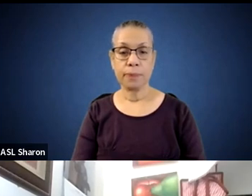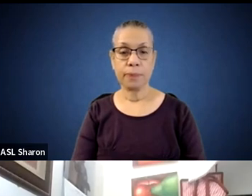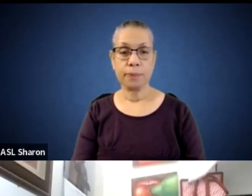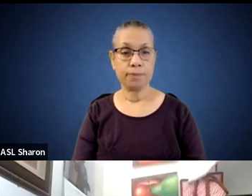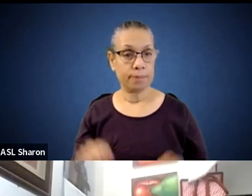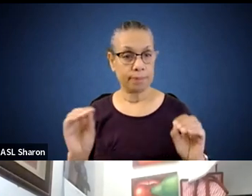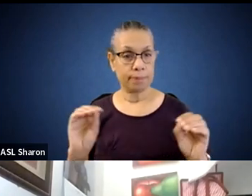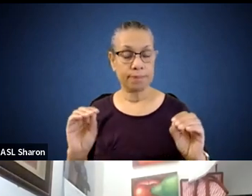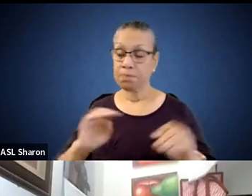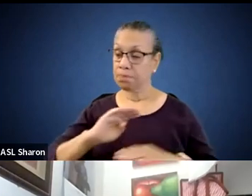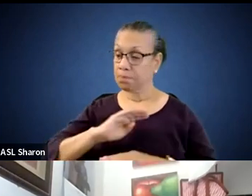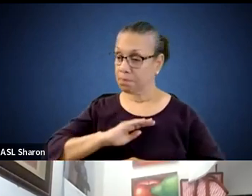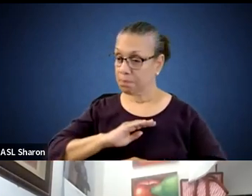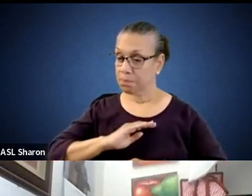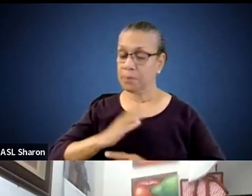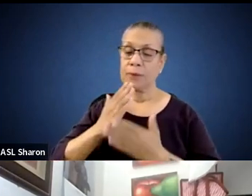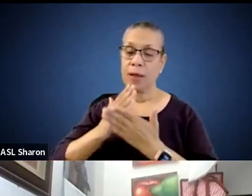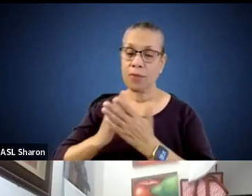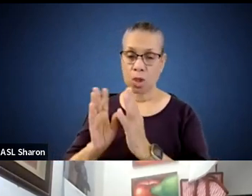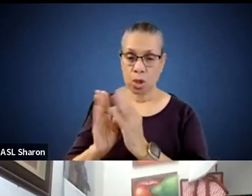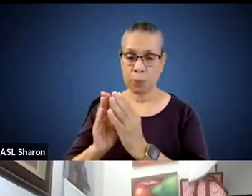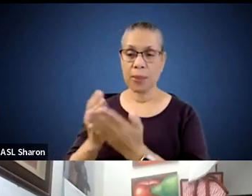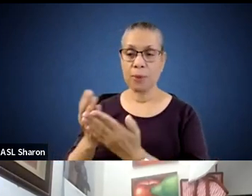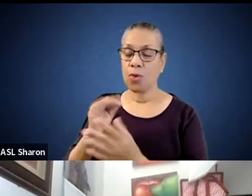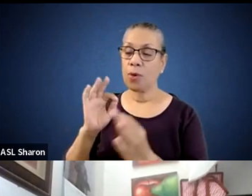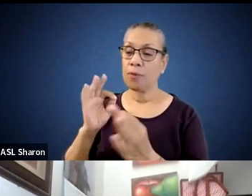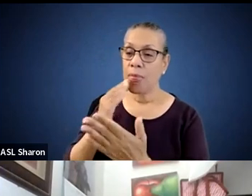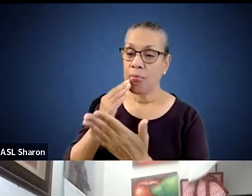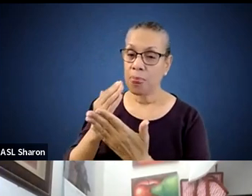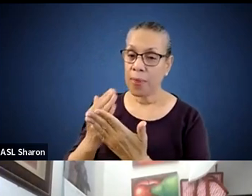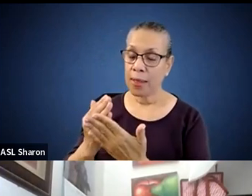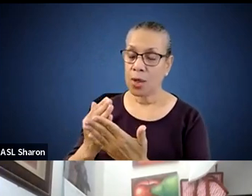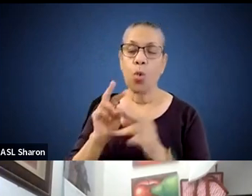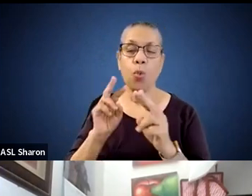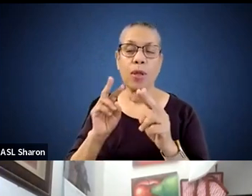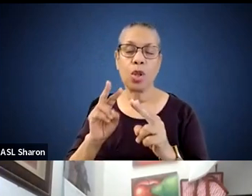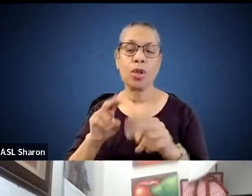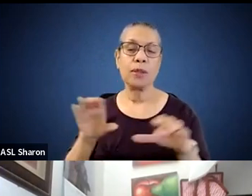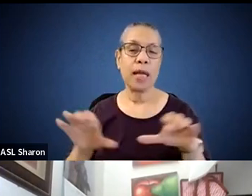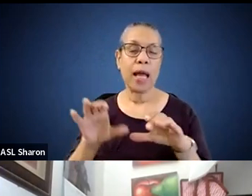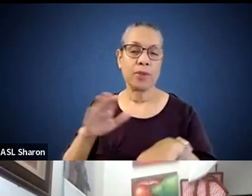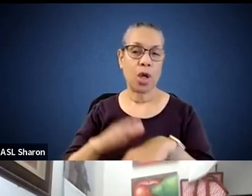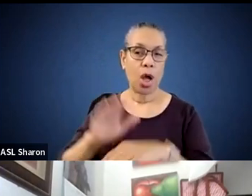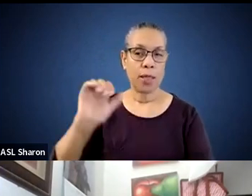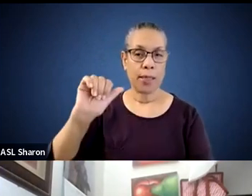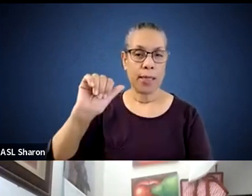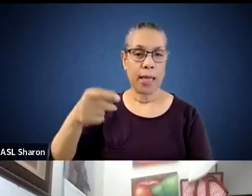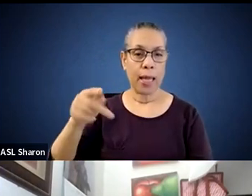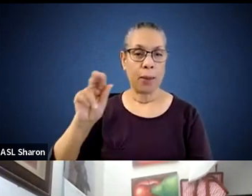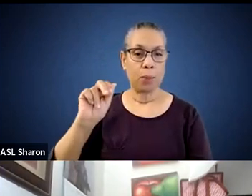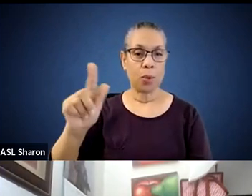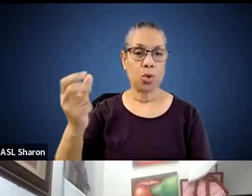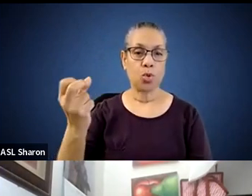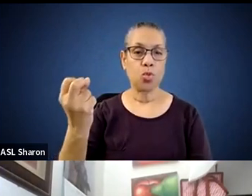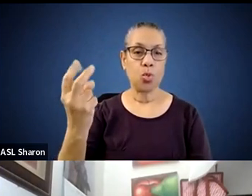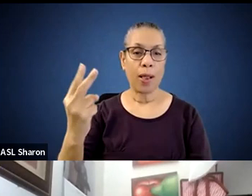questions nope I think everyone's okay we had a good session earlier so thank you and we look forward to taking action in this on the April 12th meeting